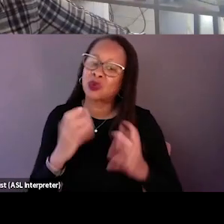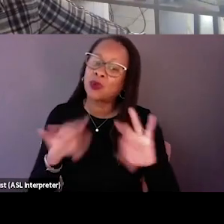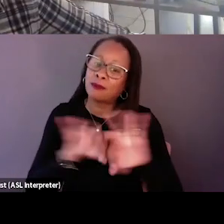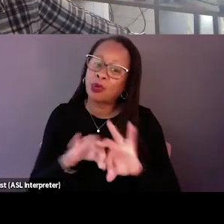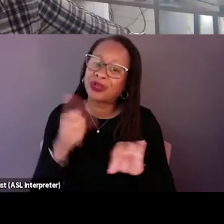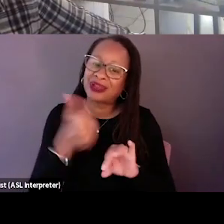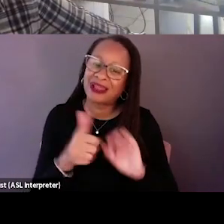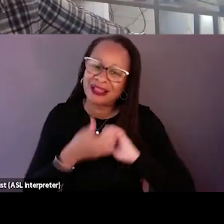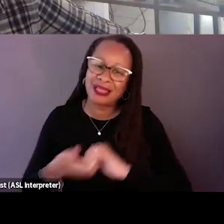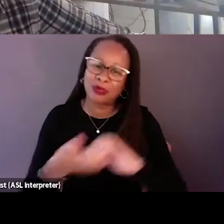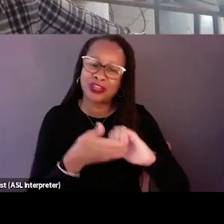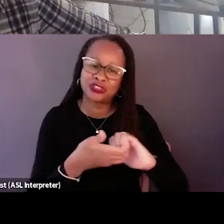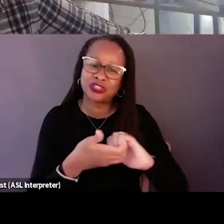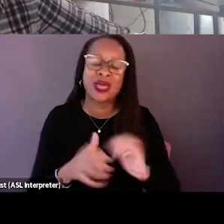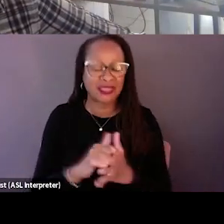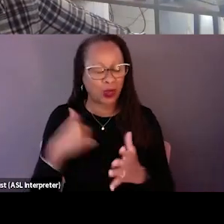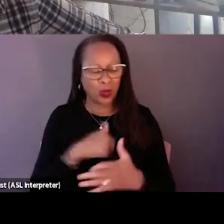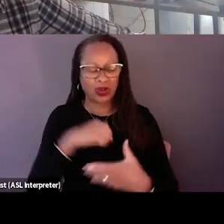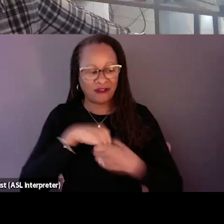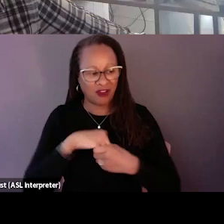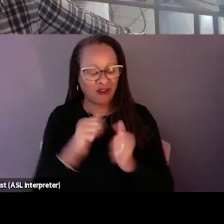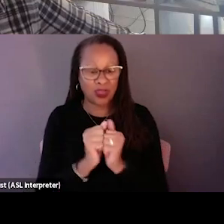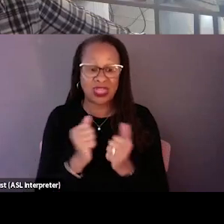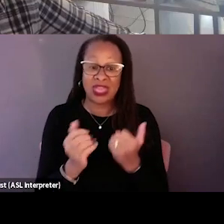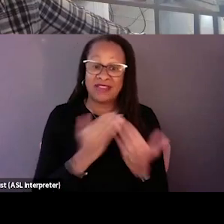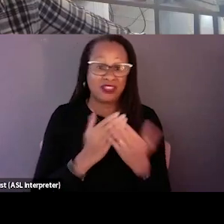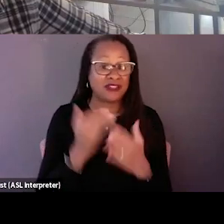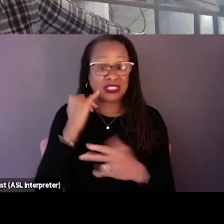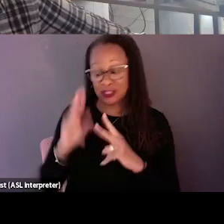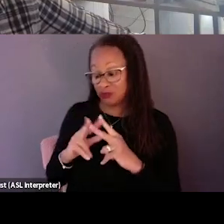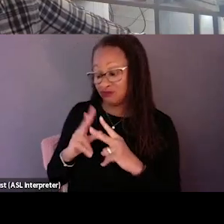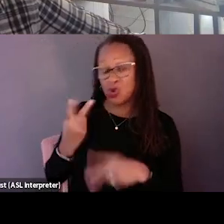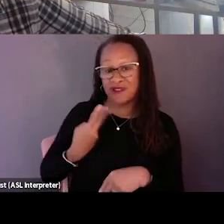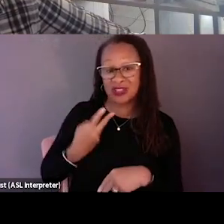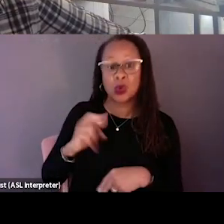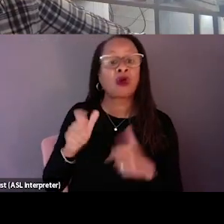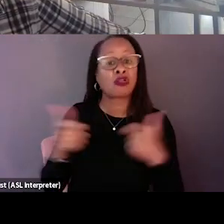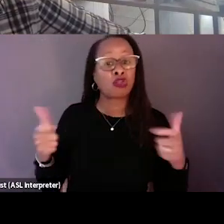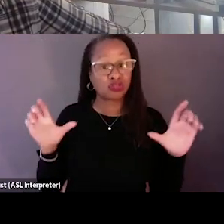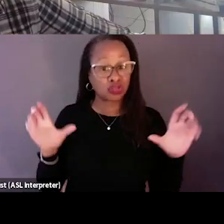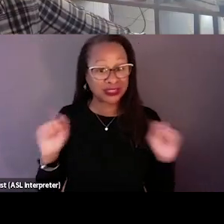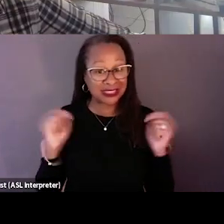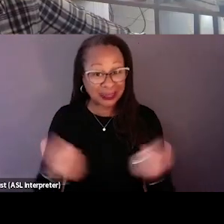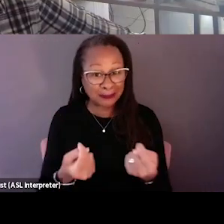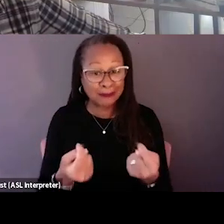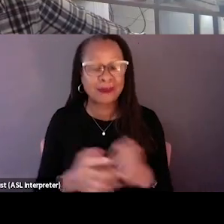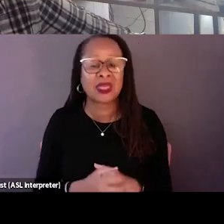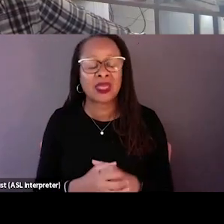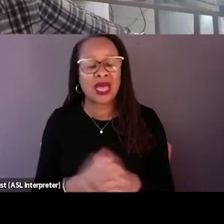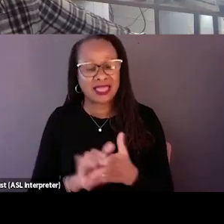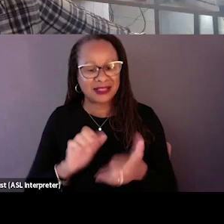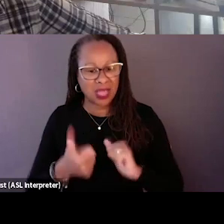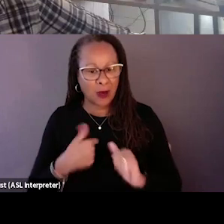any collaboration that we are involved in, whether it's the two of us or with the larger team. That's how I